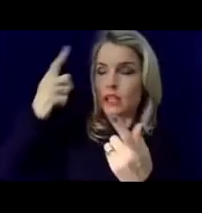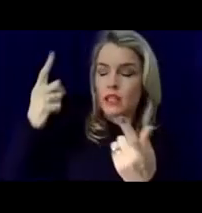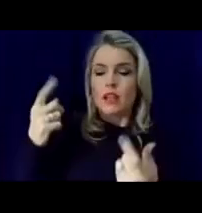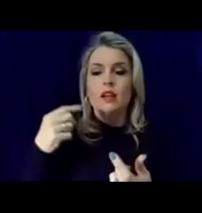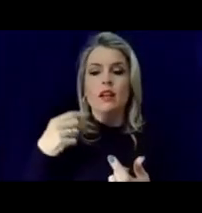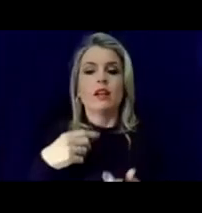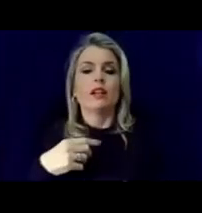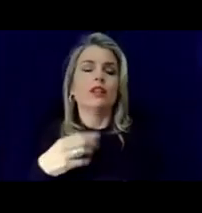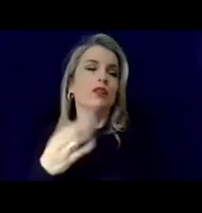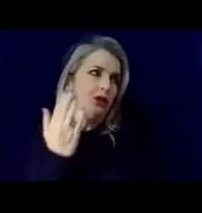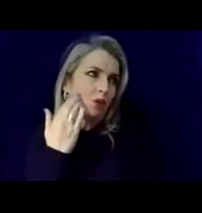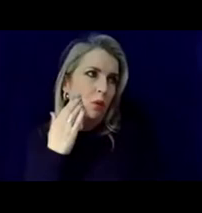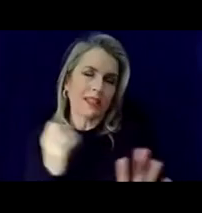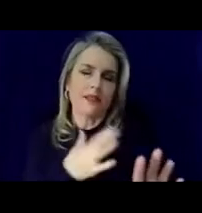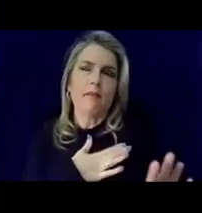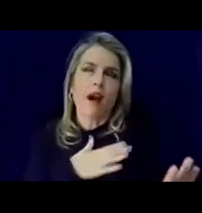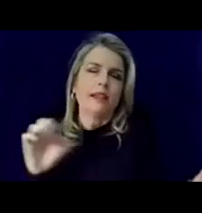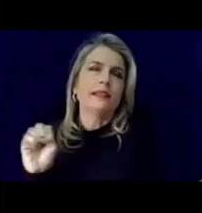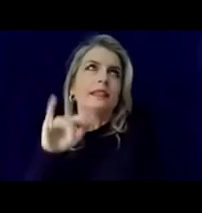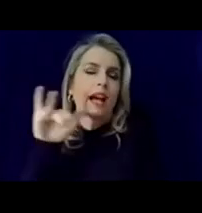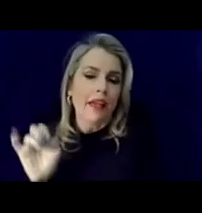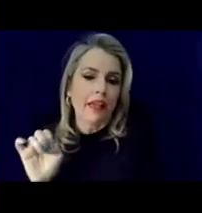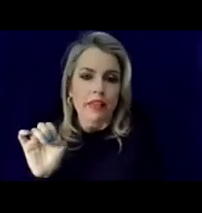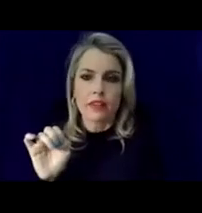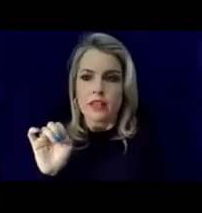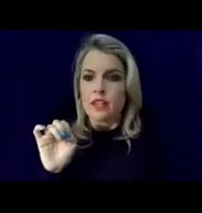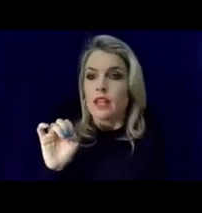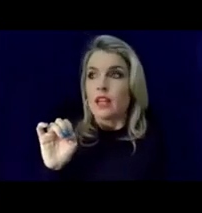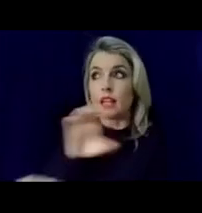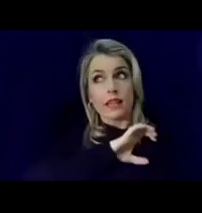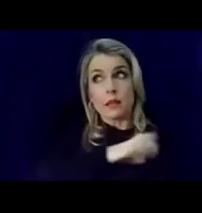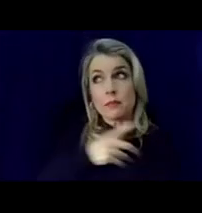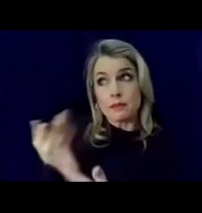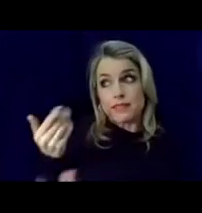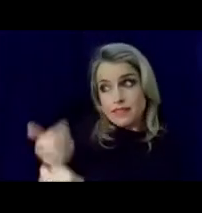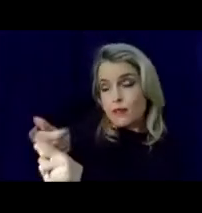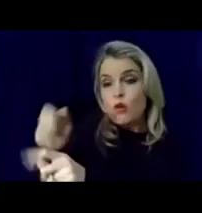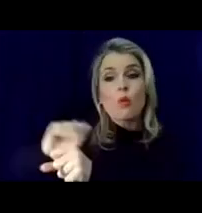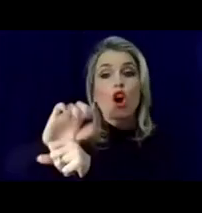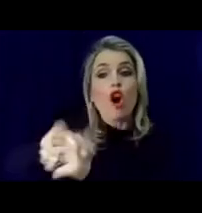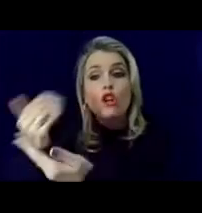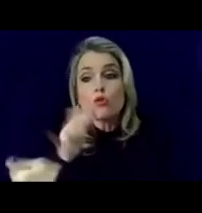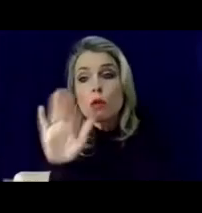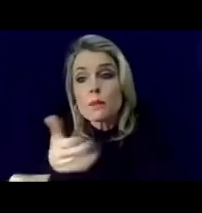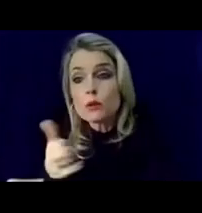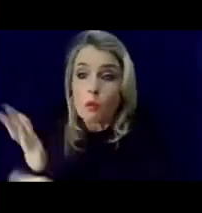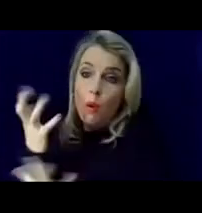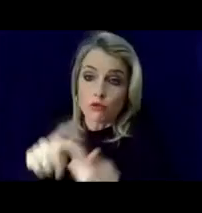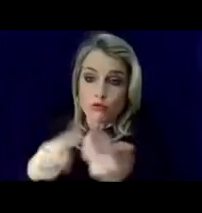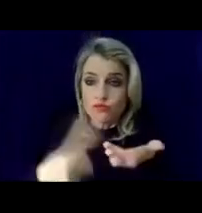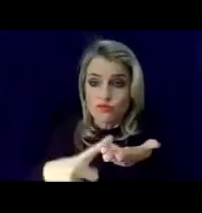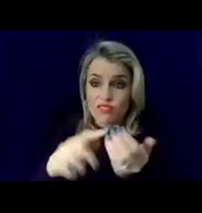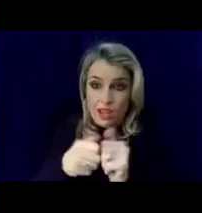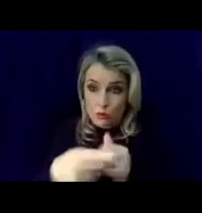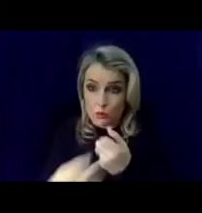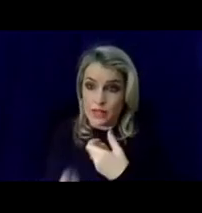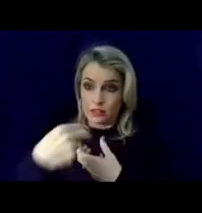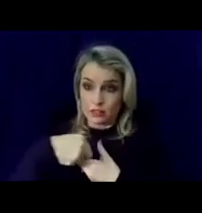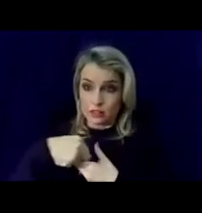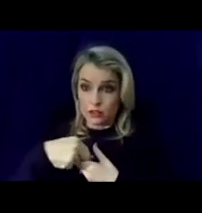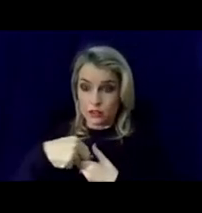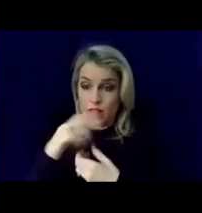Which you know is my style. Clint has been working on some new tracks. We wanted to talk about ways you could